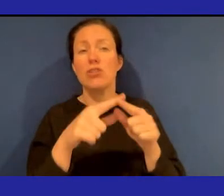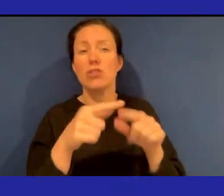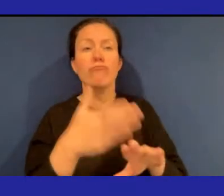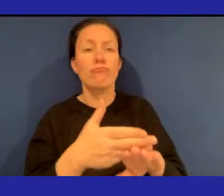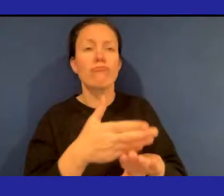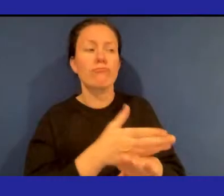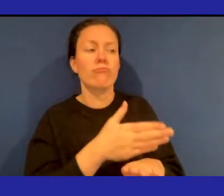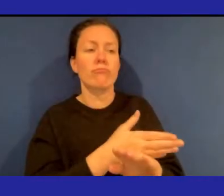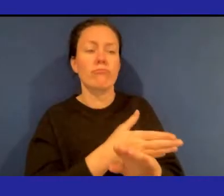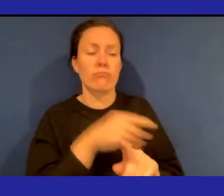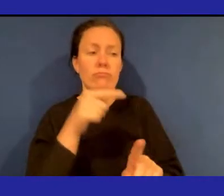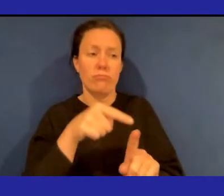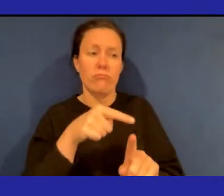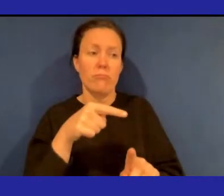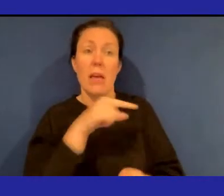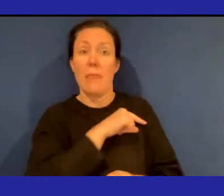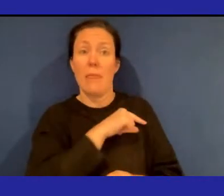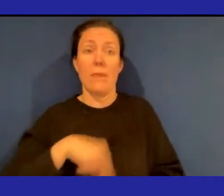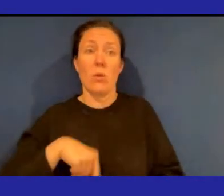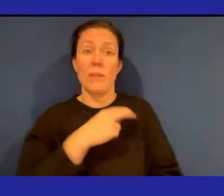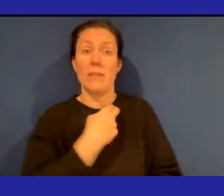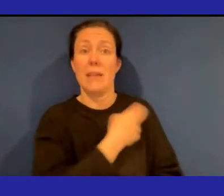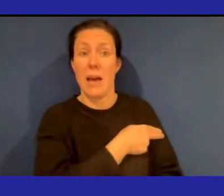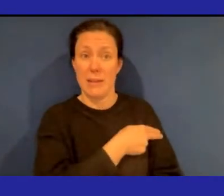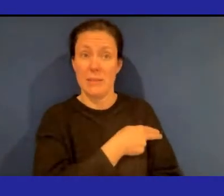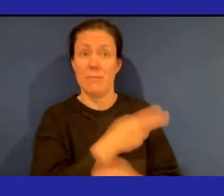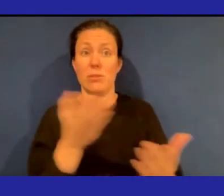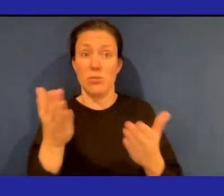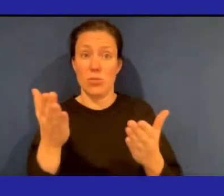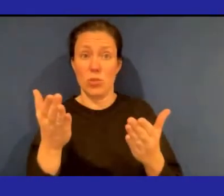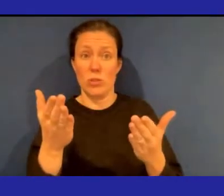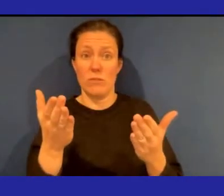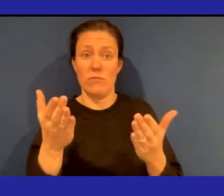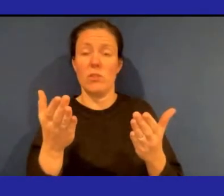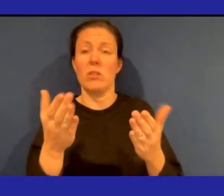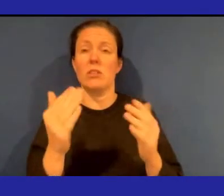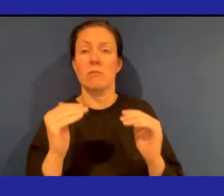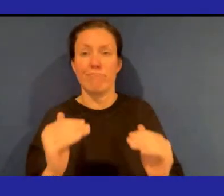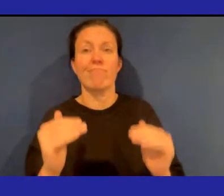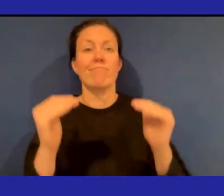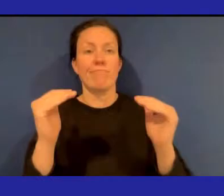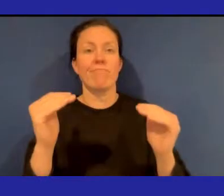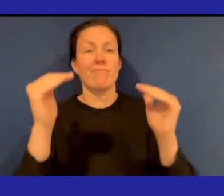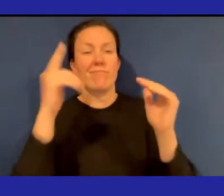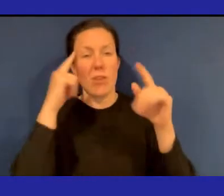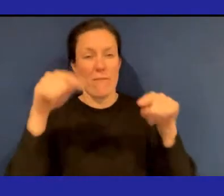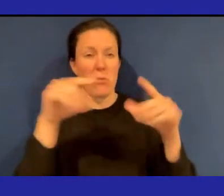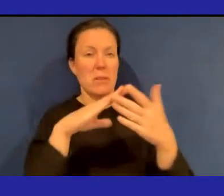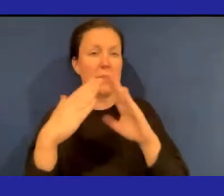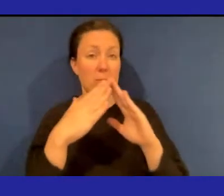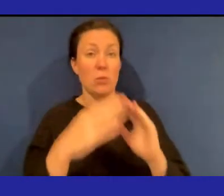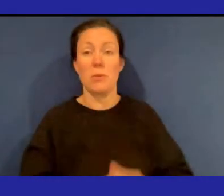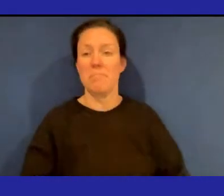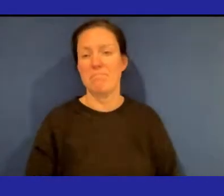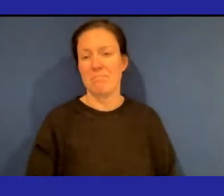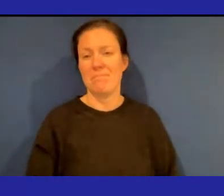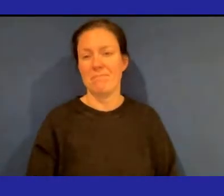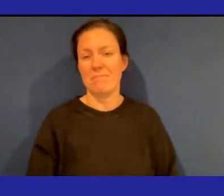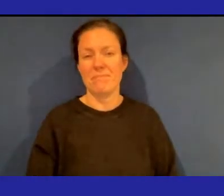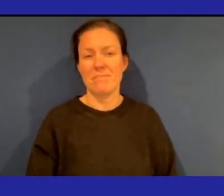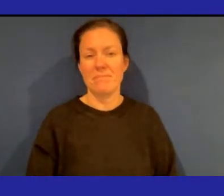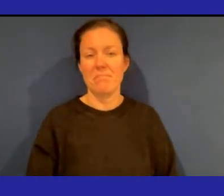at Queens Hospital and address the evolving needs of our community. We are open to